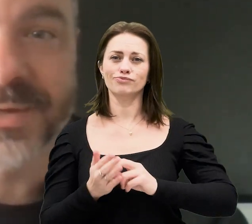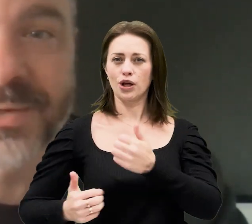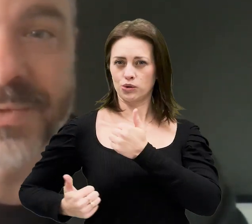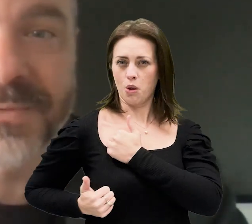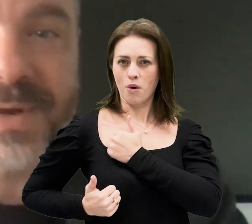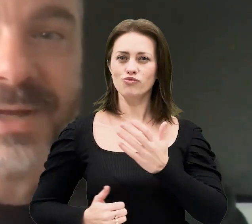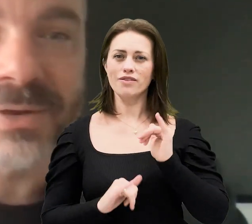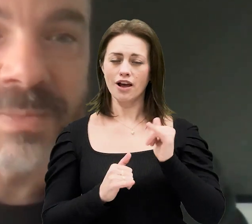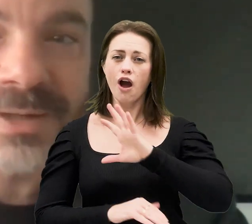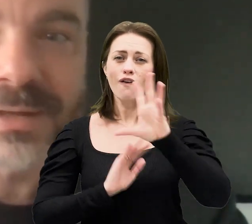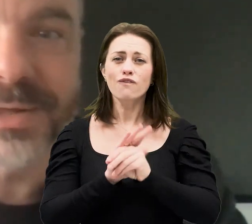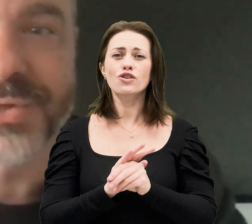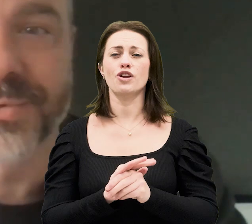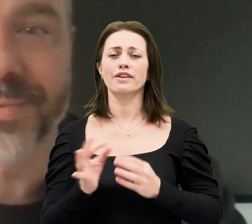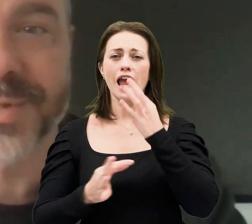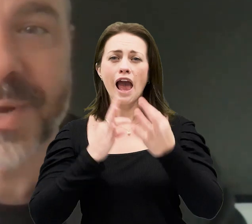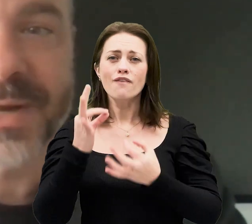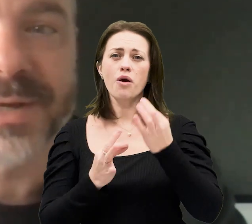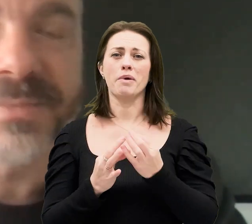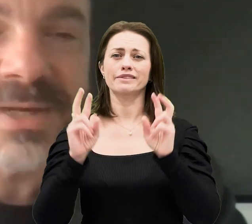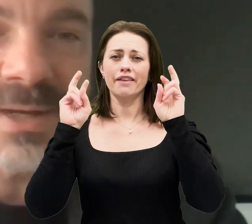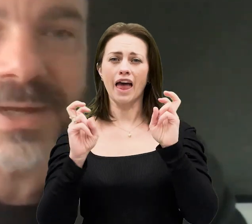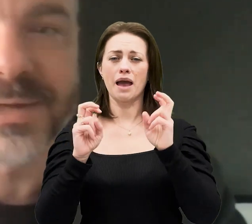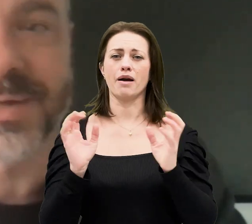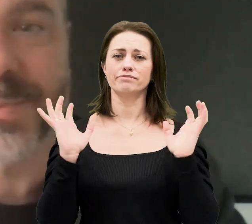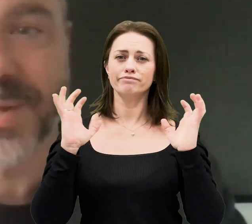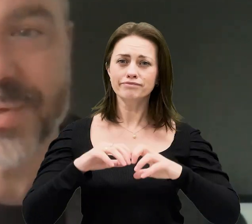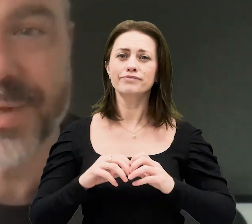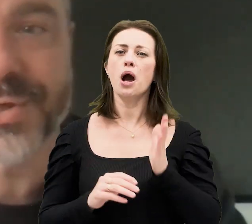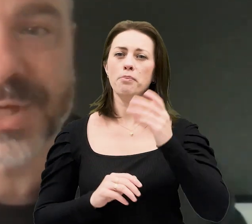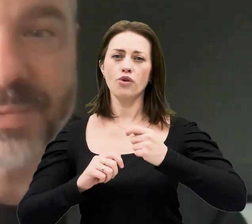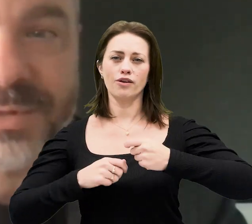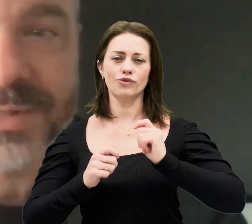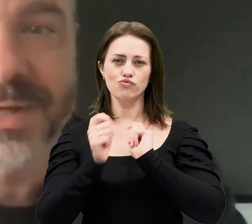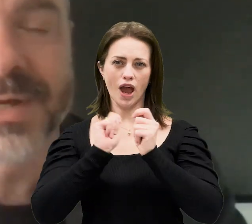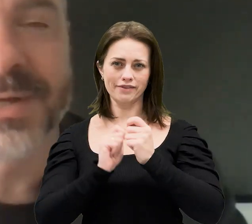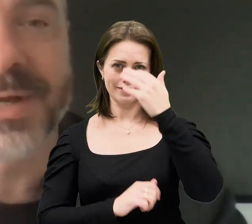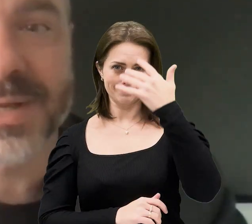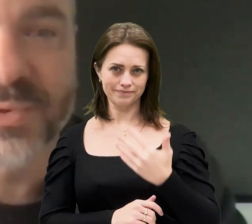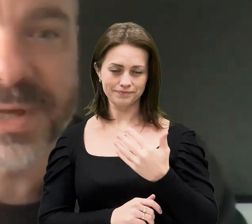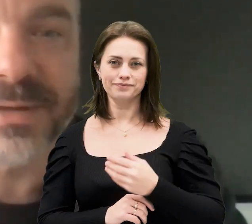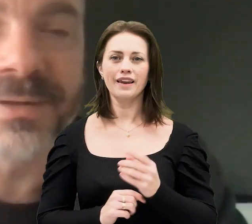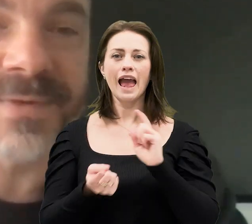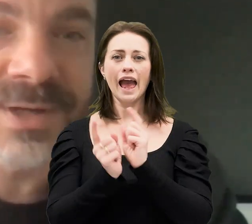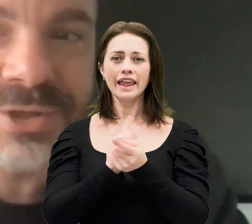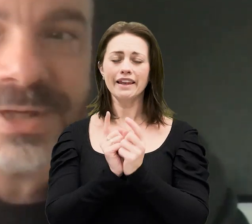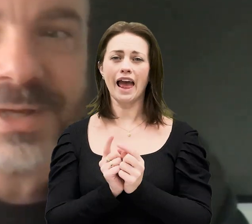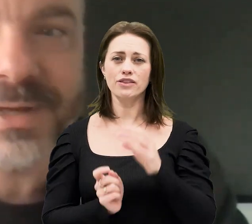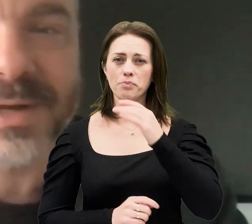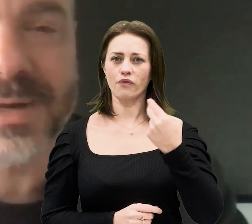and you will find all practical issues regarding the meeting and the interpretation in the chat box. Jednání bude